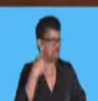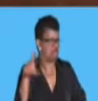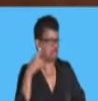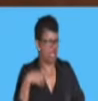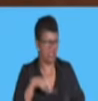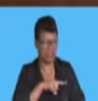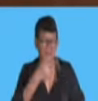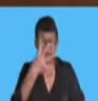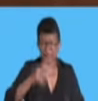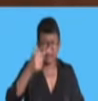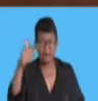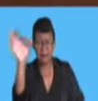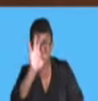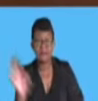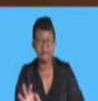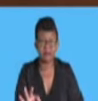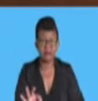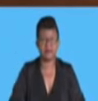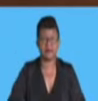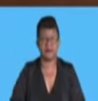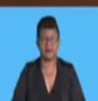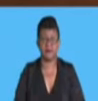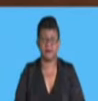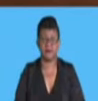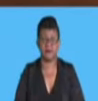on this side of the House.